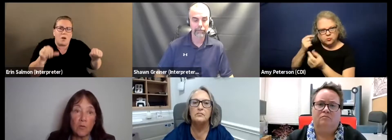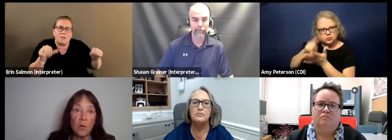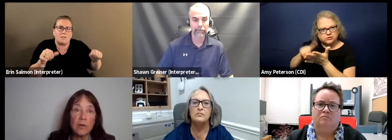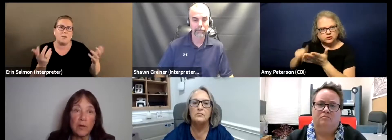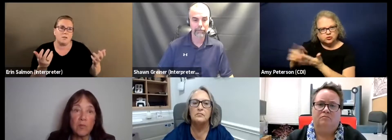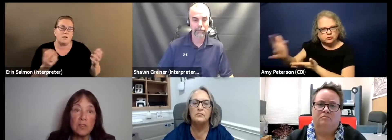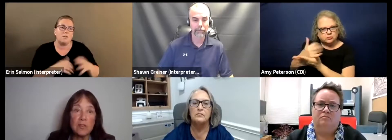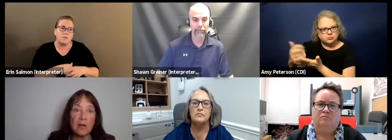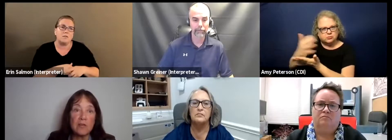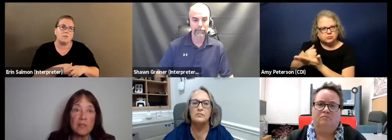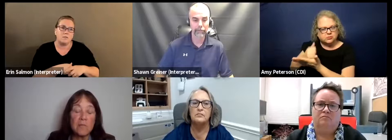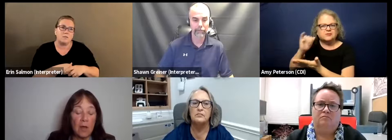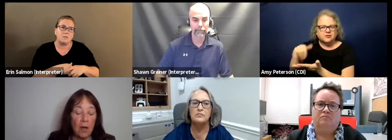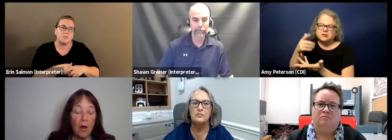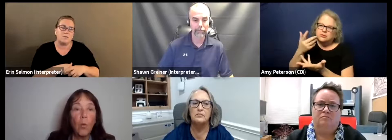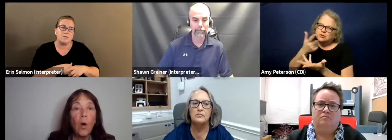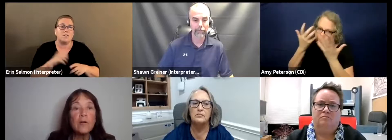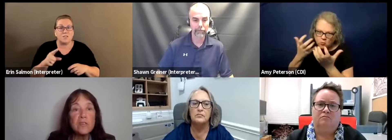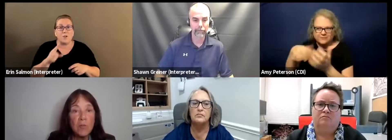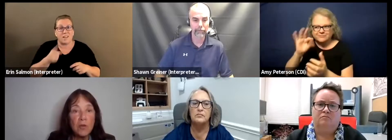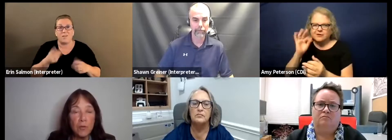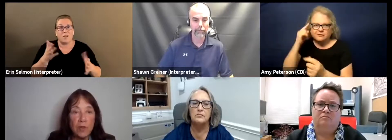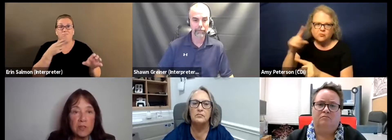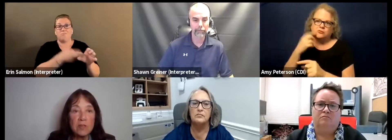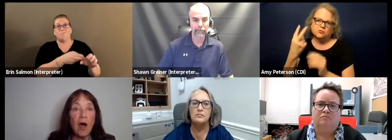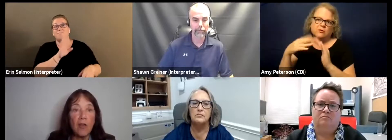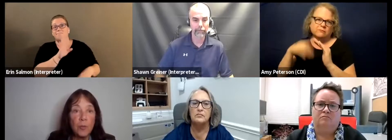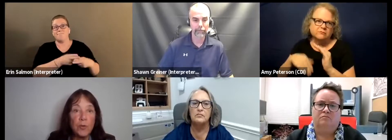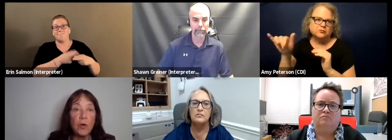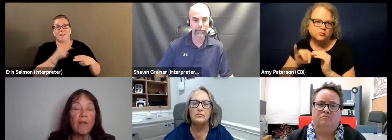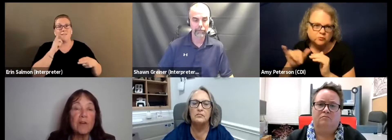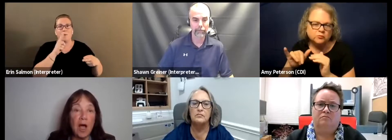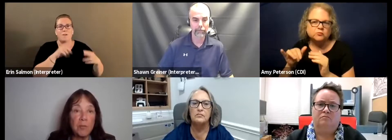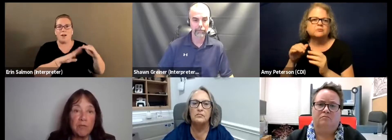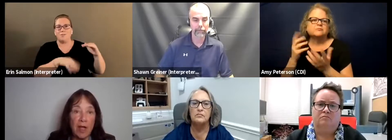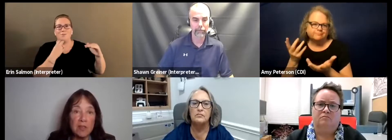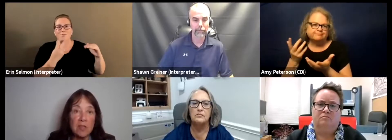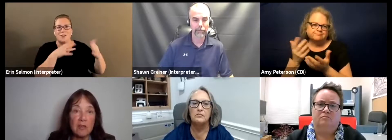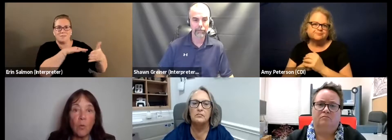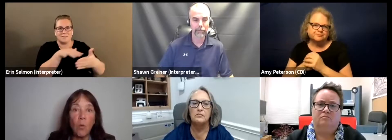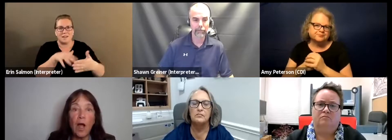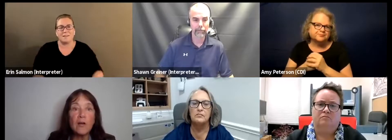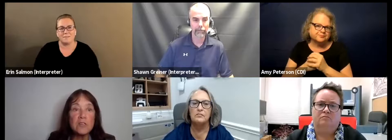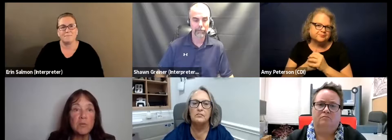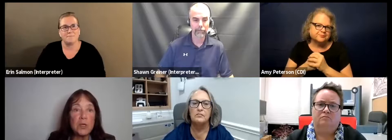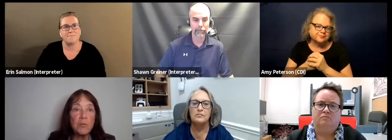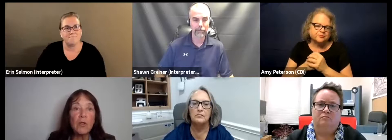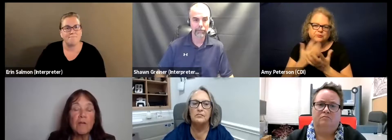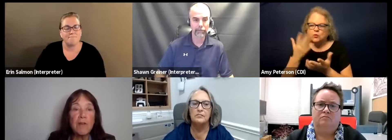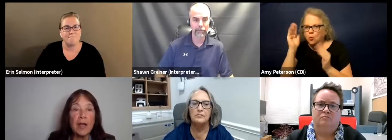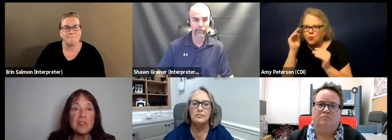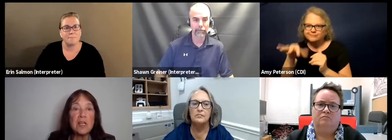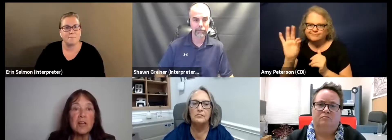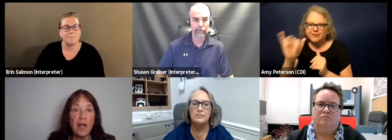been enrolling them in studies. What are some of the reasons other people have not been vaccinated? Why are some